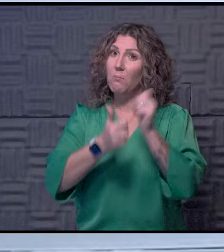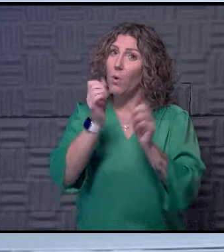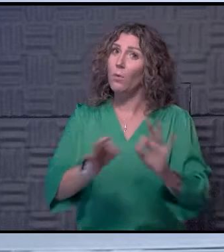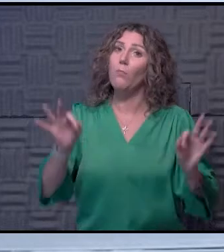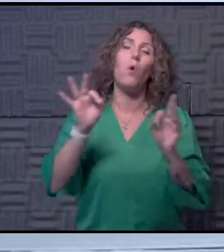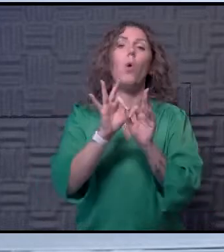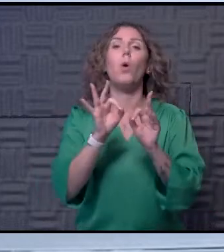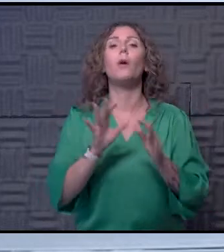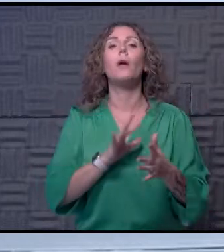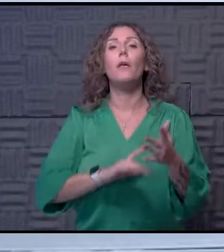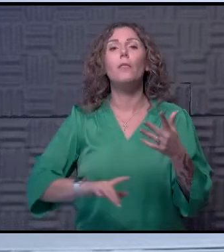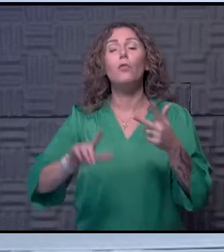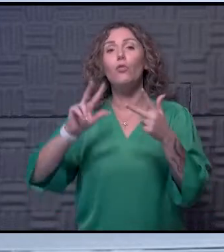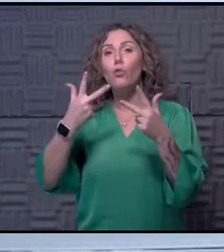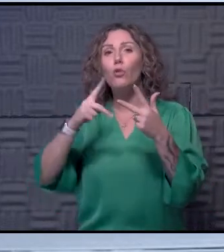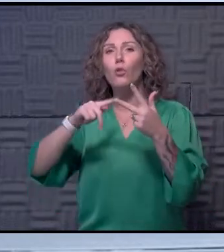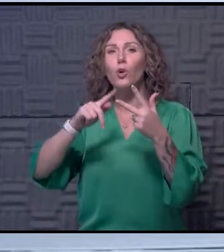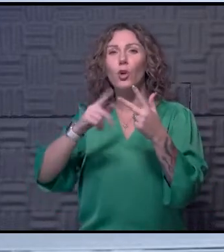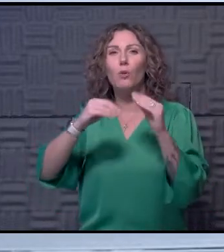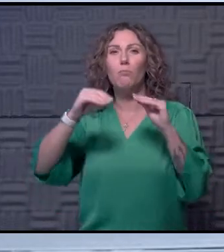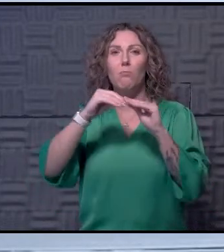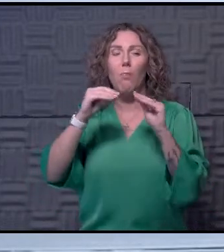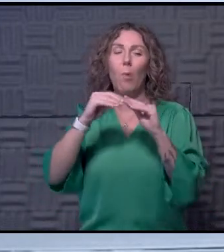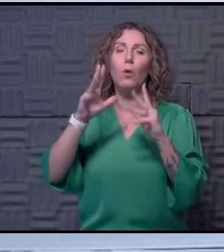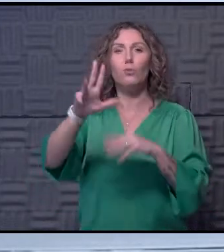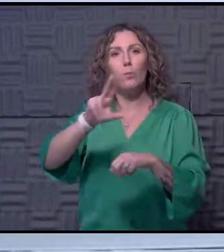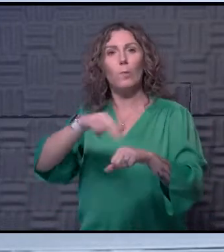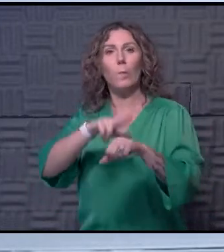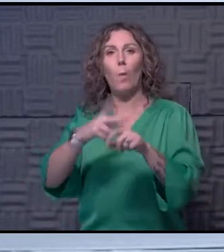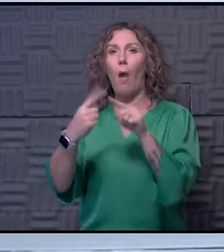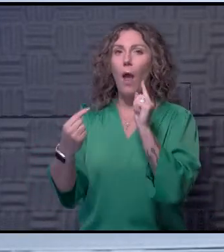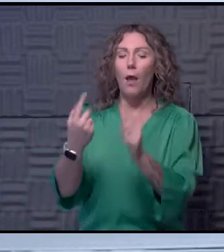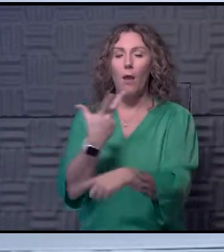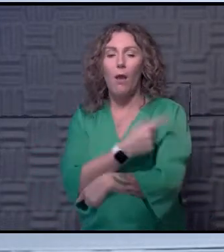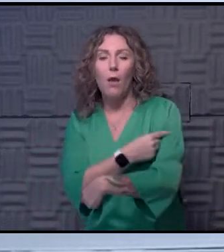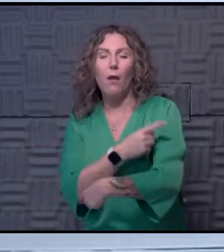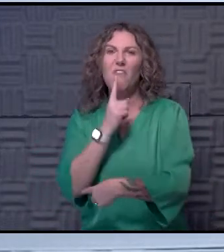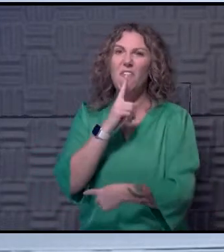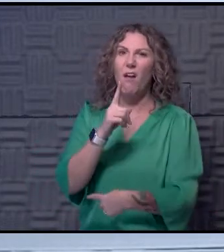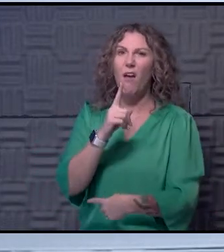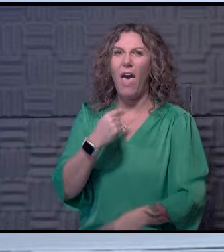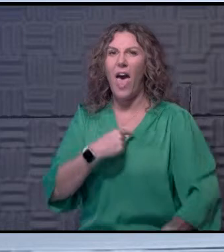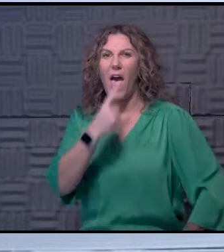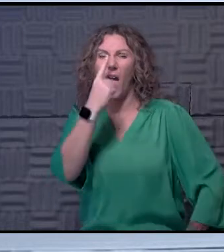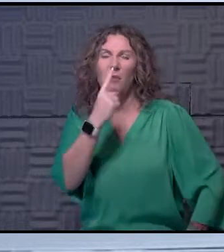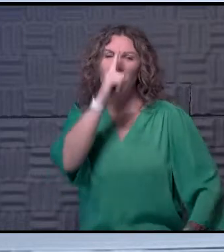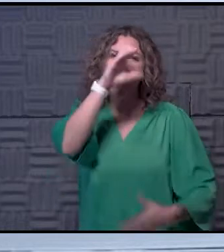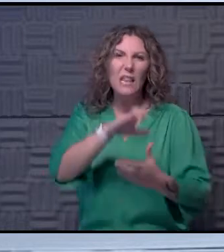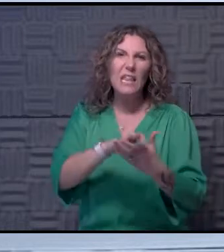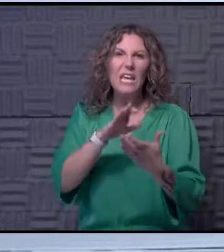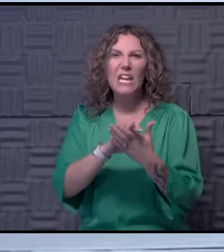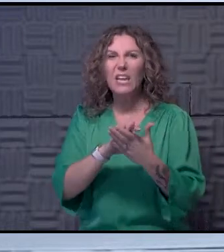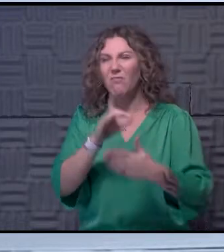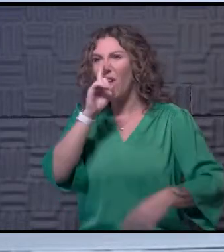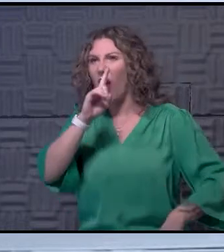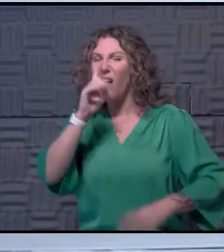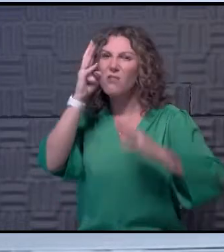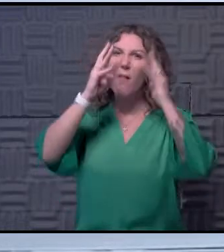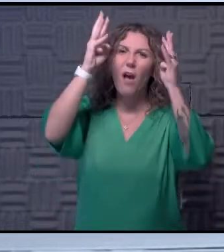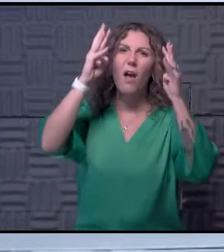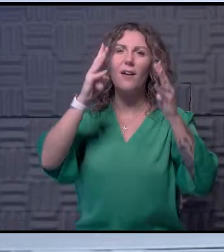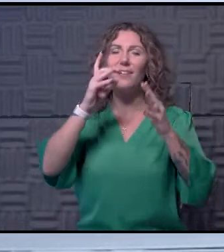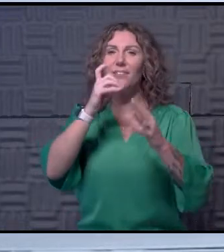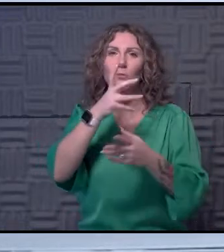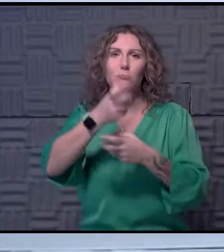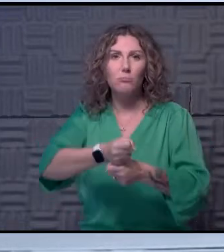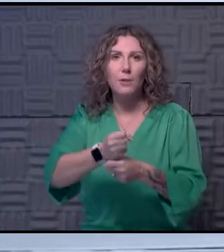then the third group is more the traditional anti-vaxxers, the ones that are very beholden to conspiracy theory. They don't trust science or